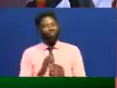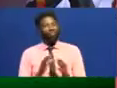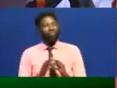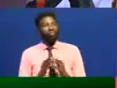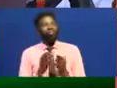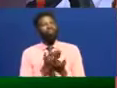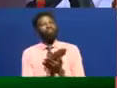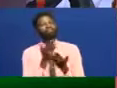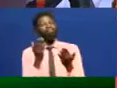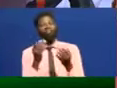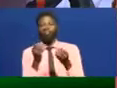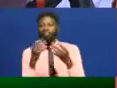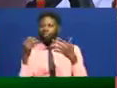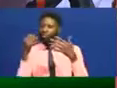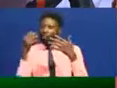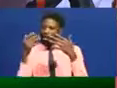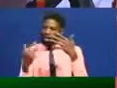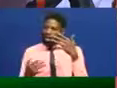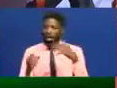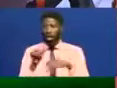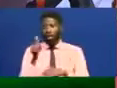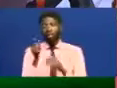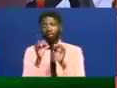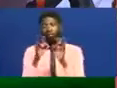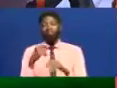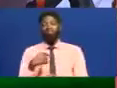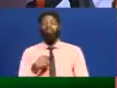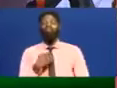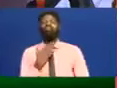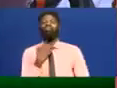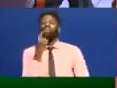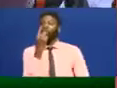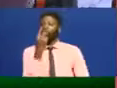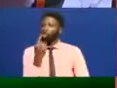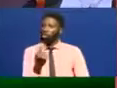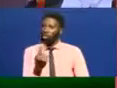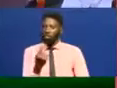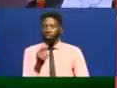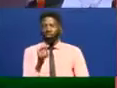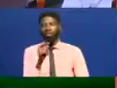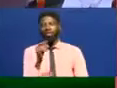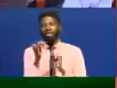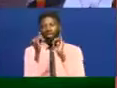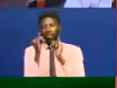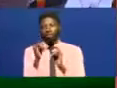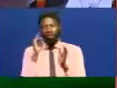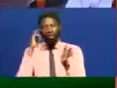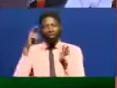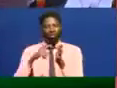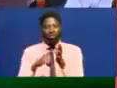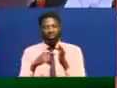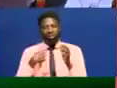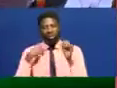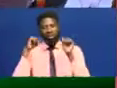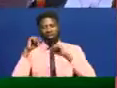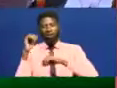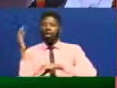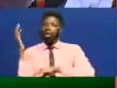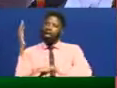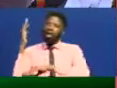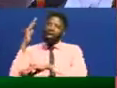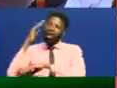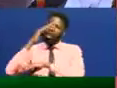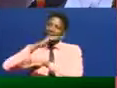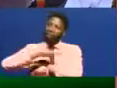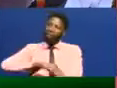are many other. If I stood here to acknowledge one by one individuals, I would spend the whole day here.